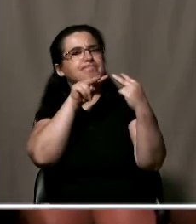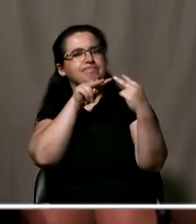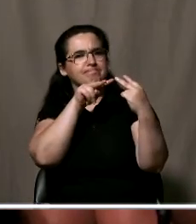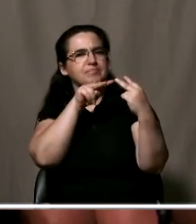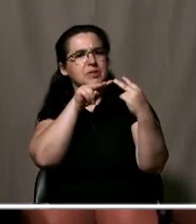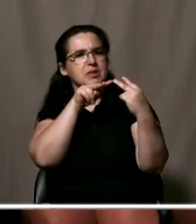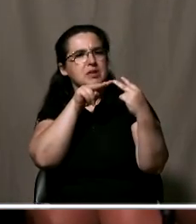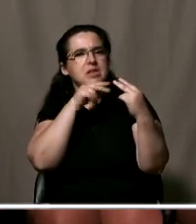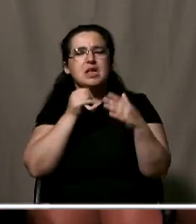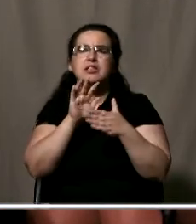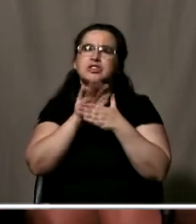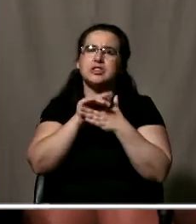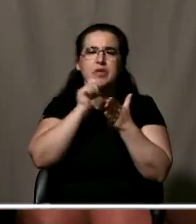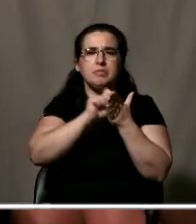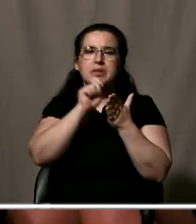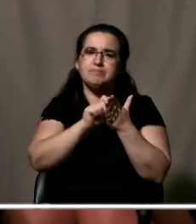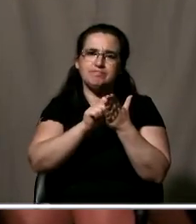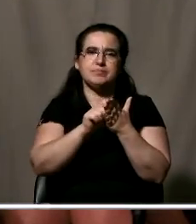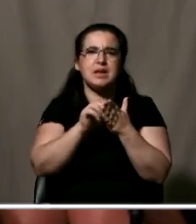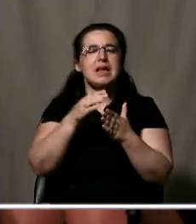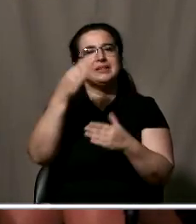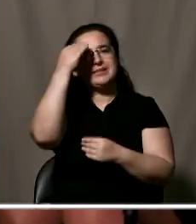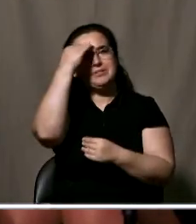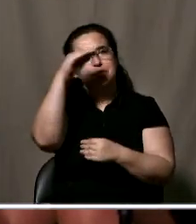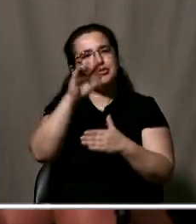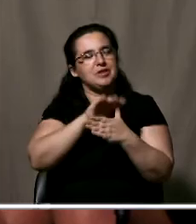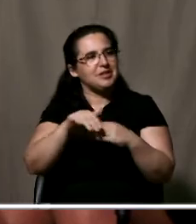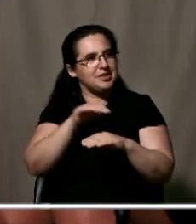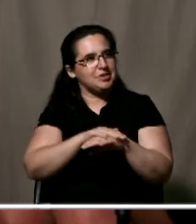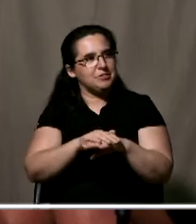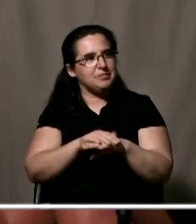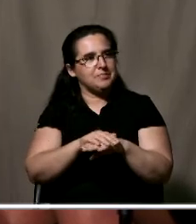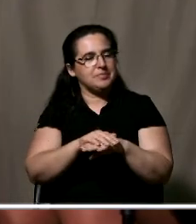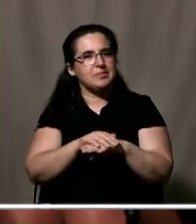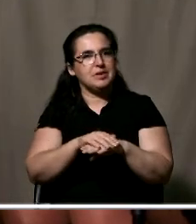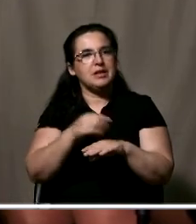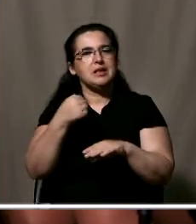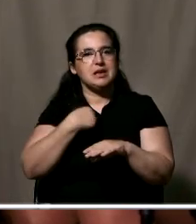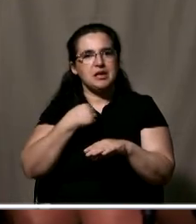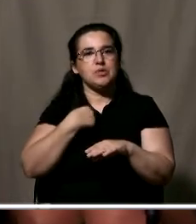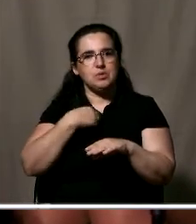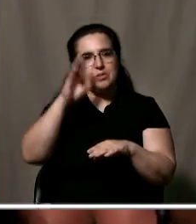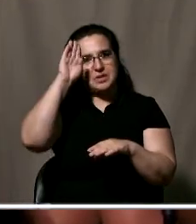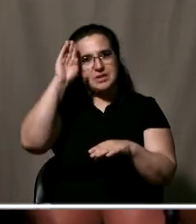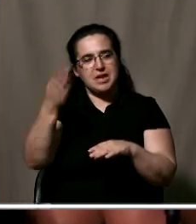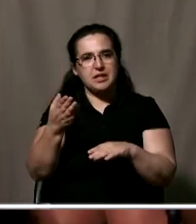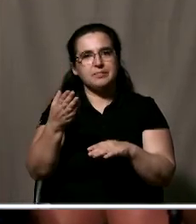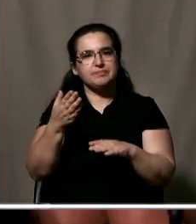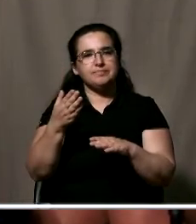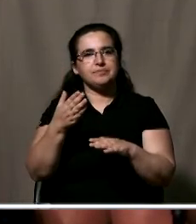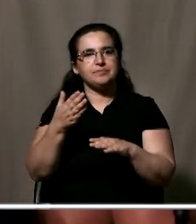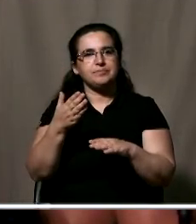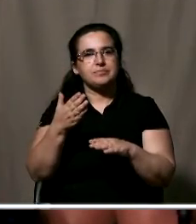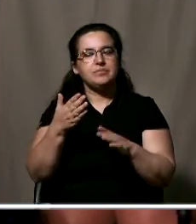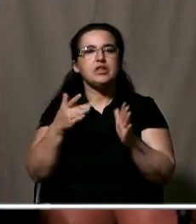ela escreveu estas palavras, exatamente. Dear Pastor, querido pastor, I know what it's like. Eu sei o que é. To have Jesus hold me in